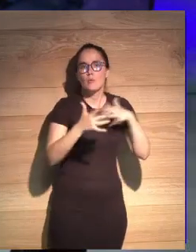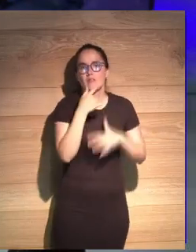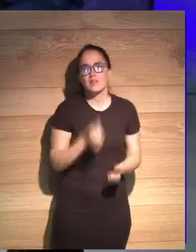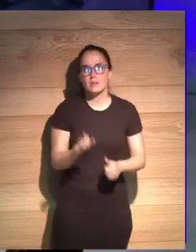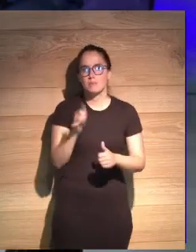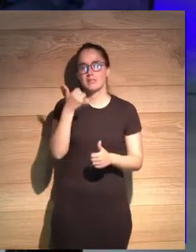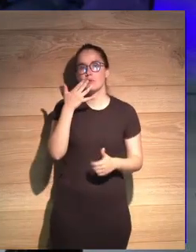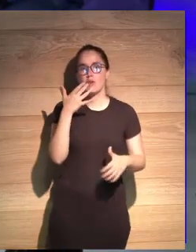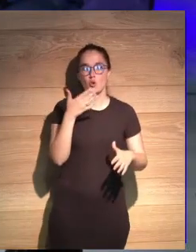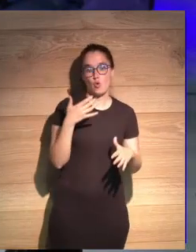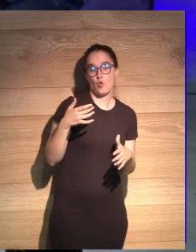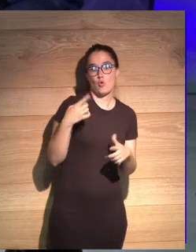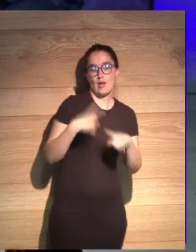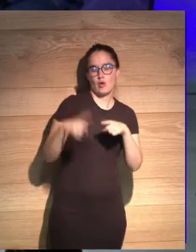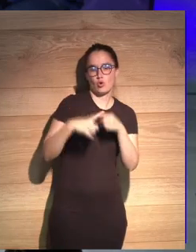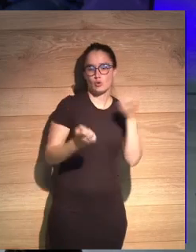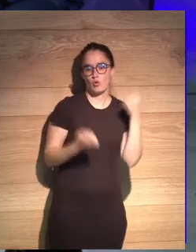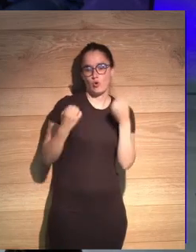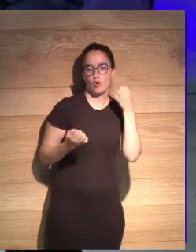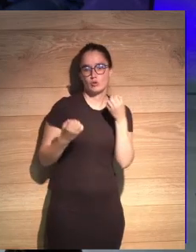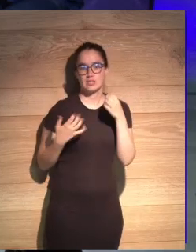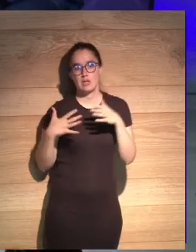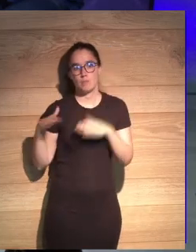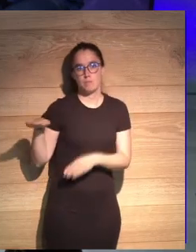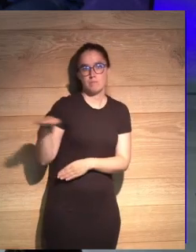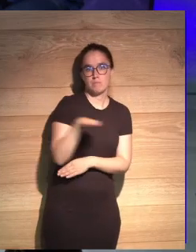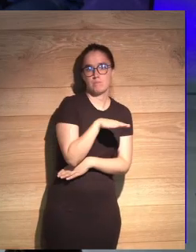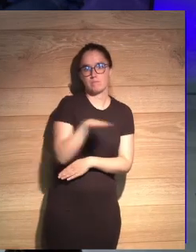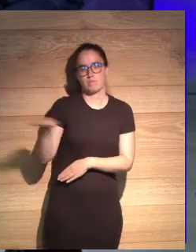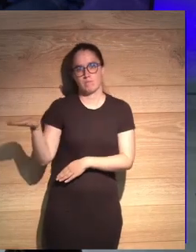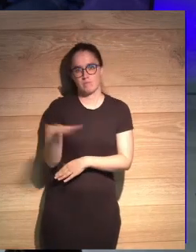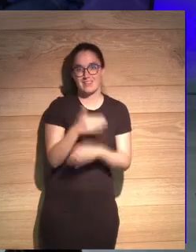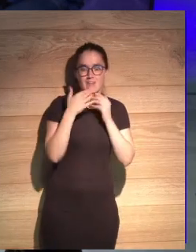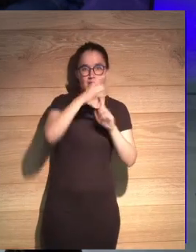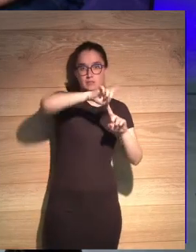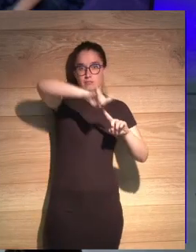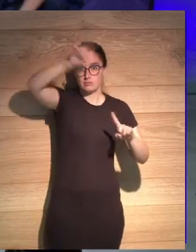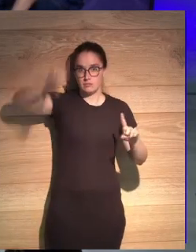these waves go up, the video game does something. For example, is moving a car.